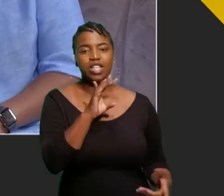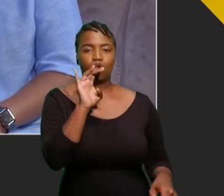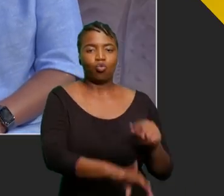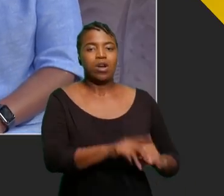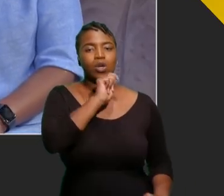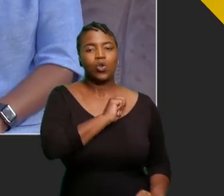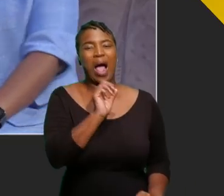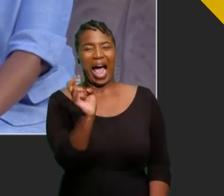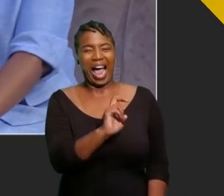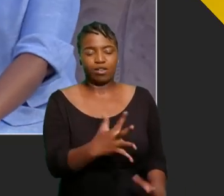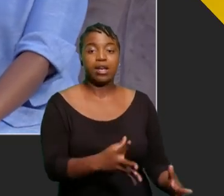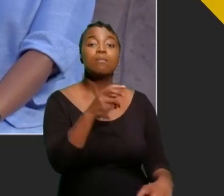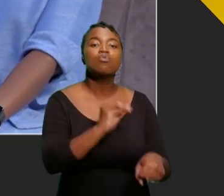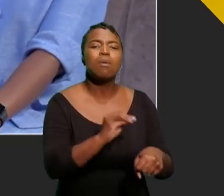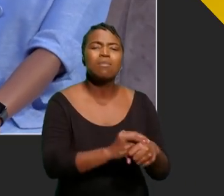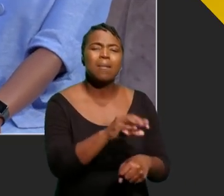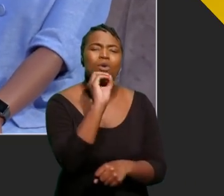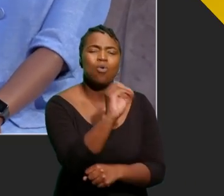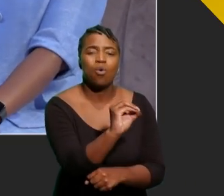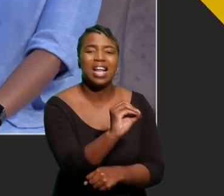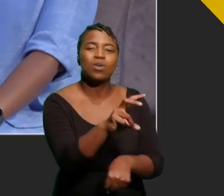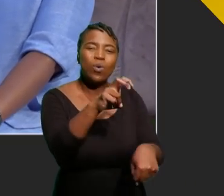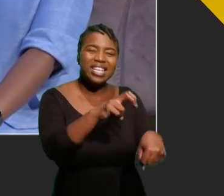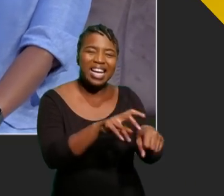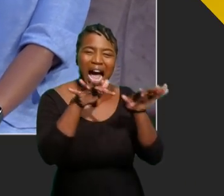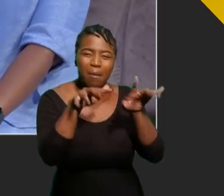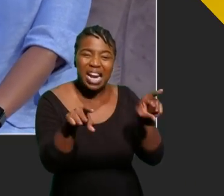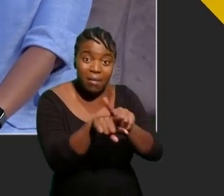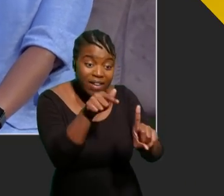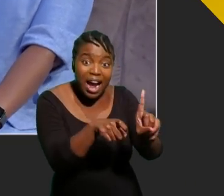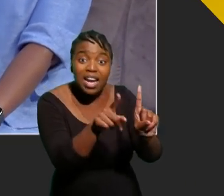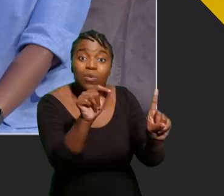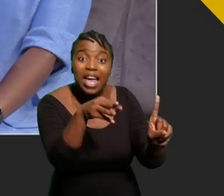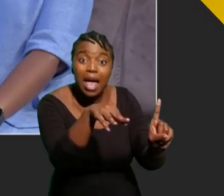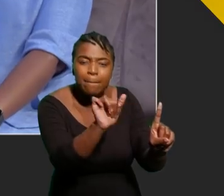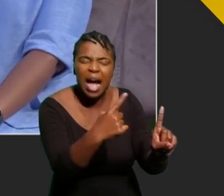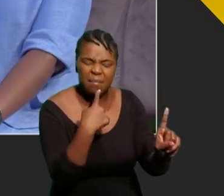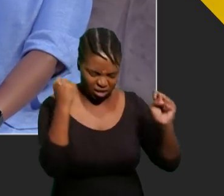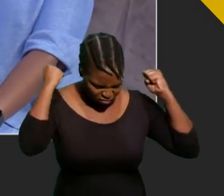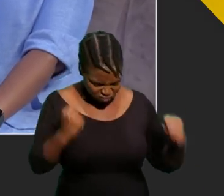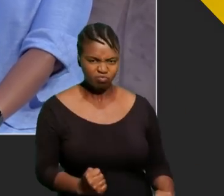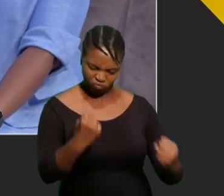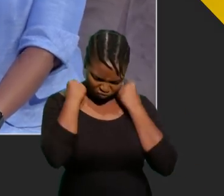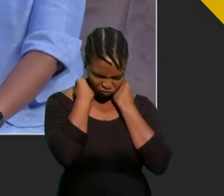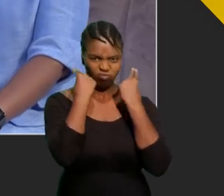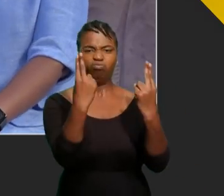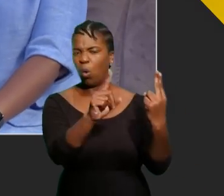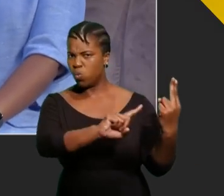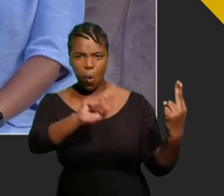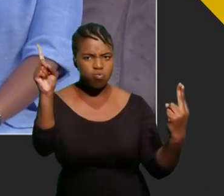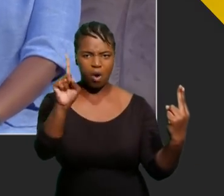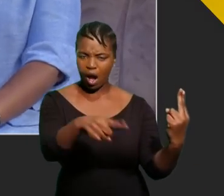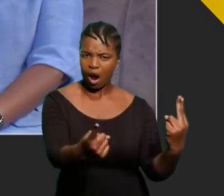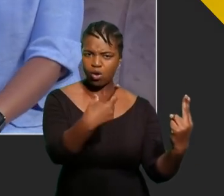have a problem. You need the people like Abo Themba who were able to stand up to